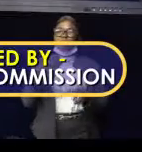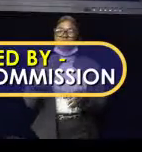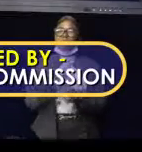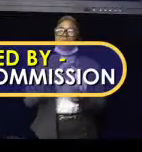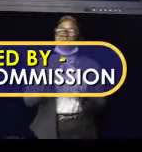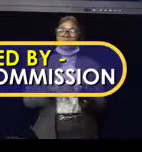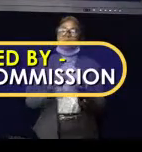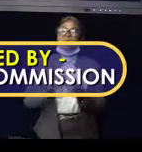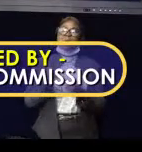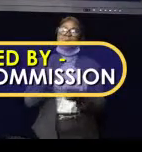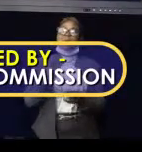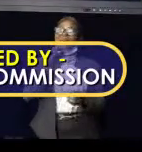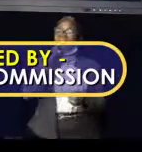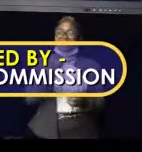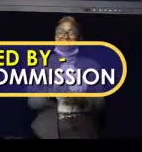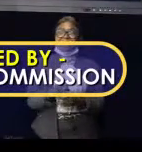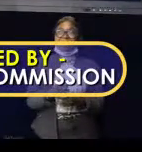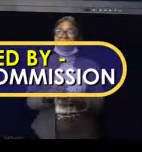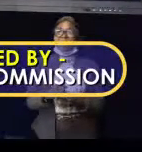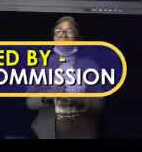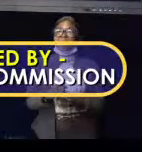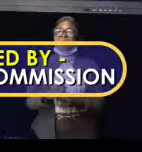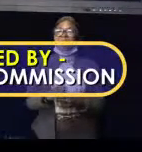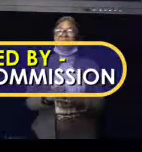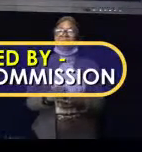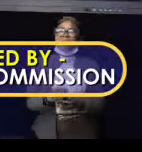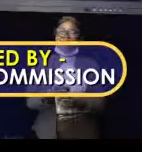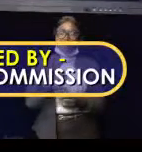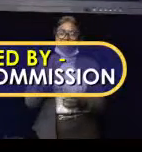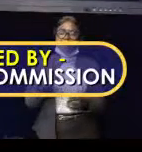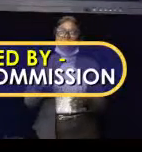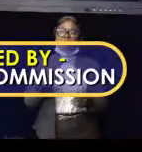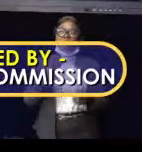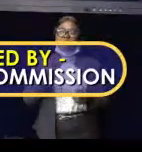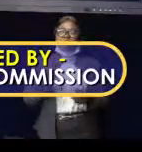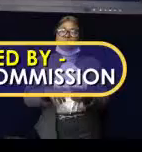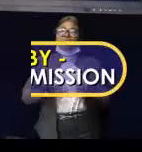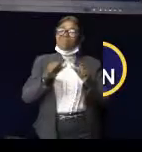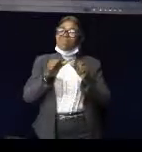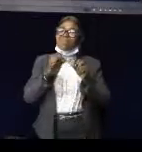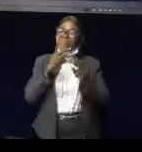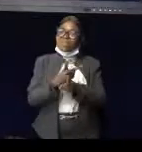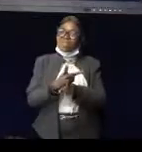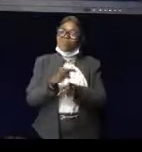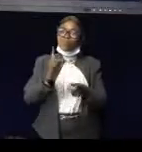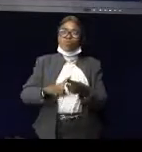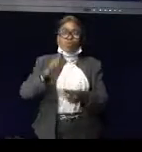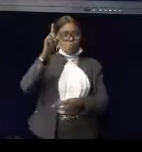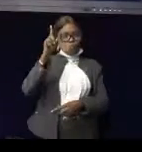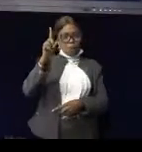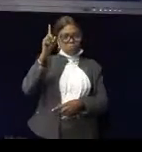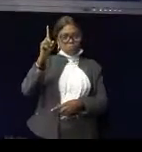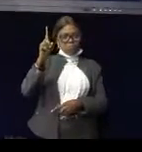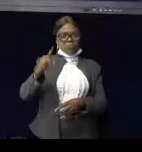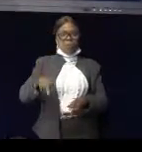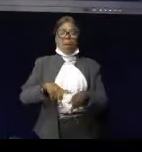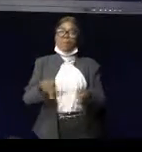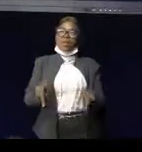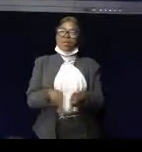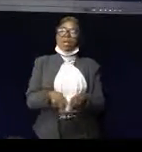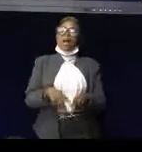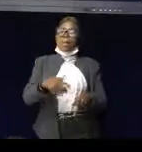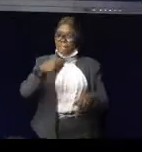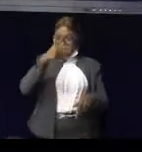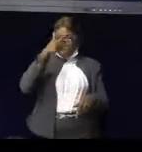we achieve this? One is maintaining one sex partner. This is not